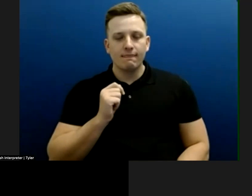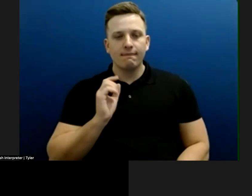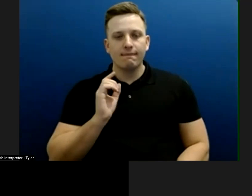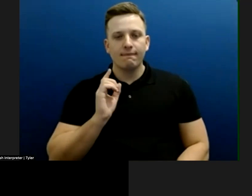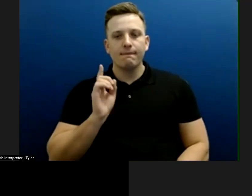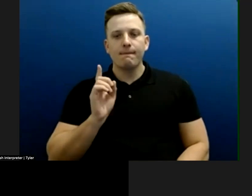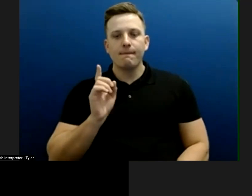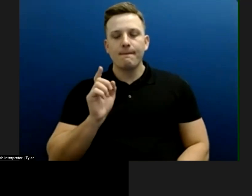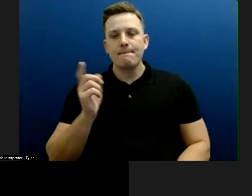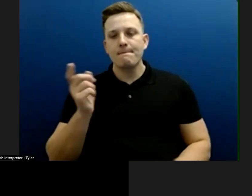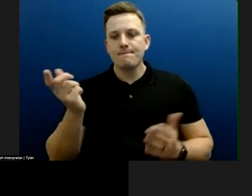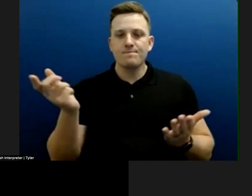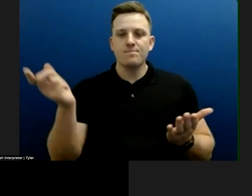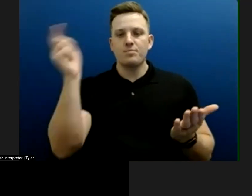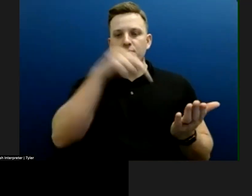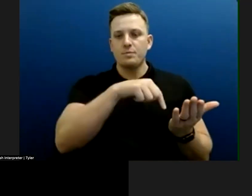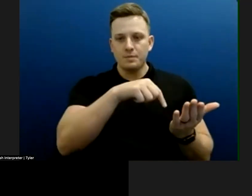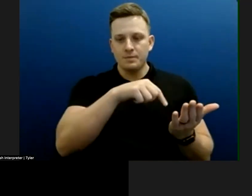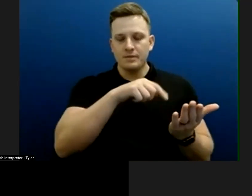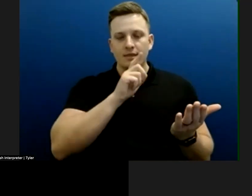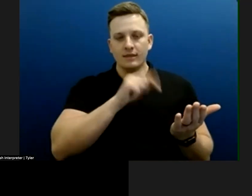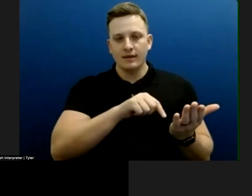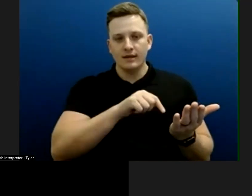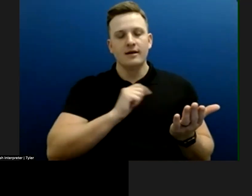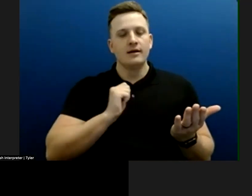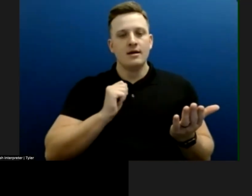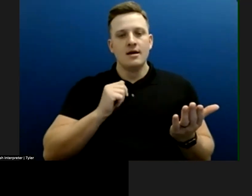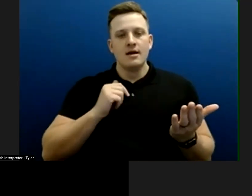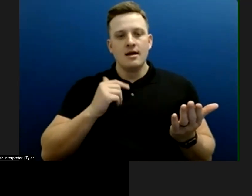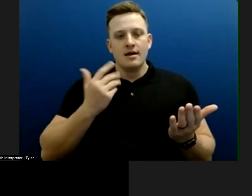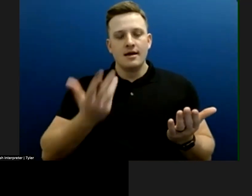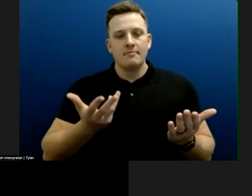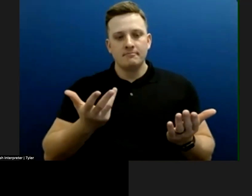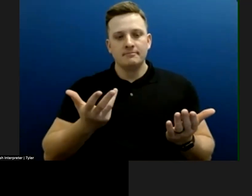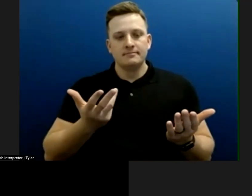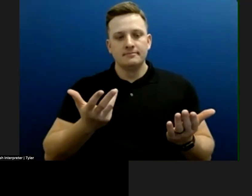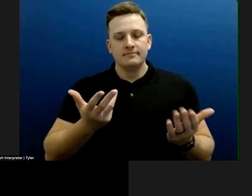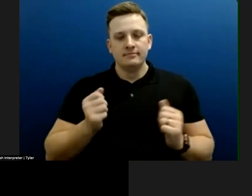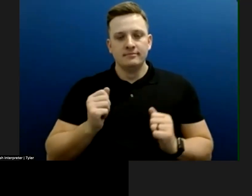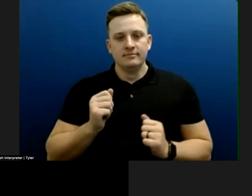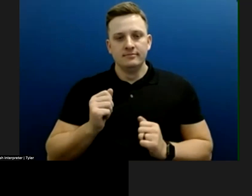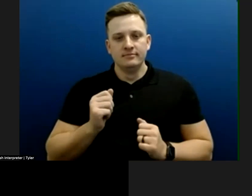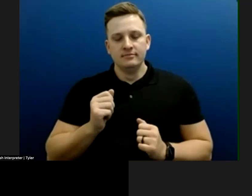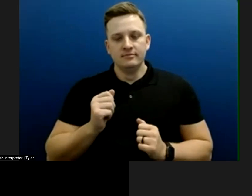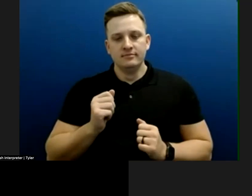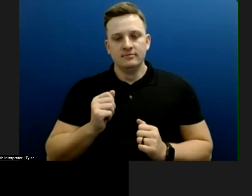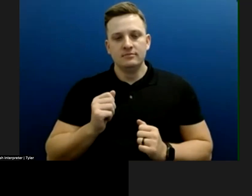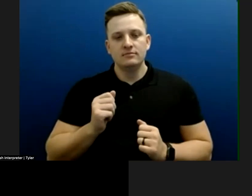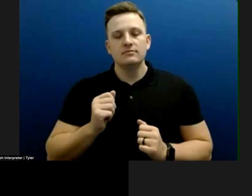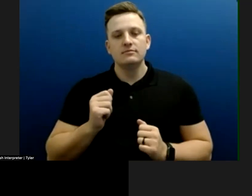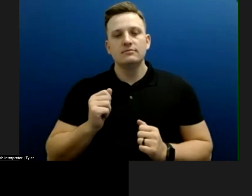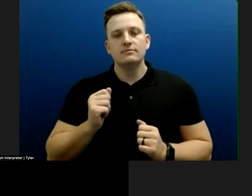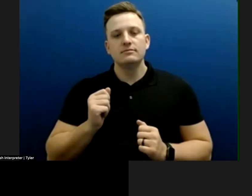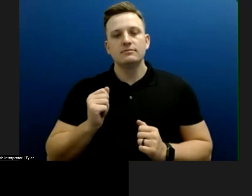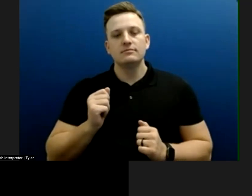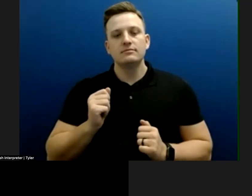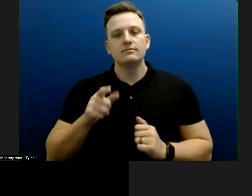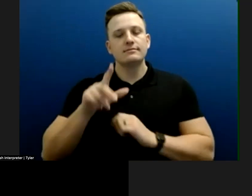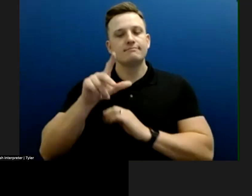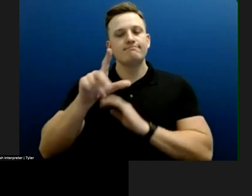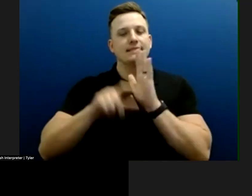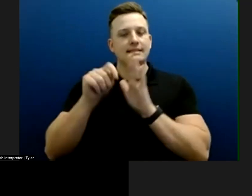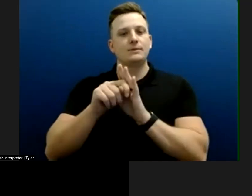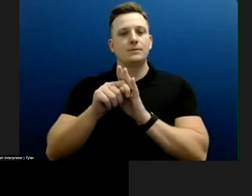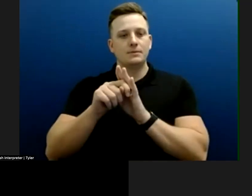go back now, and I'm going to go back to the video with Ingrid